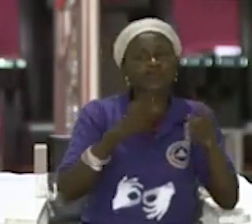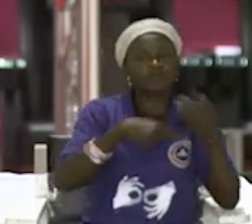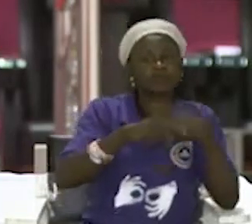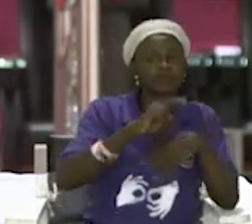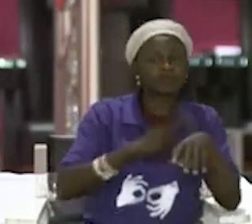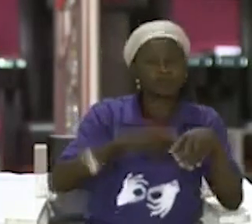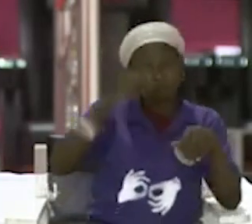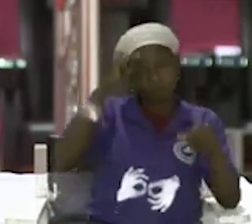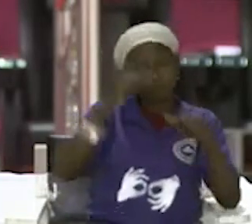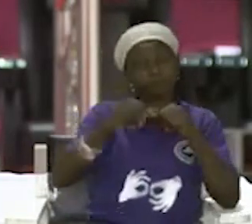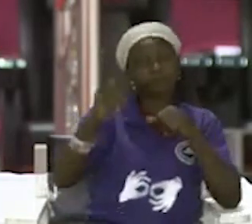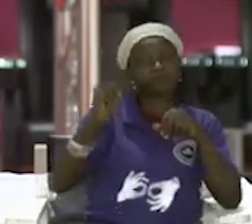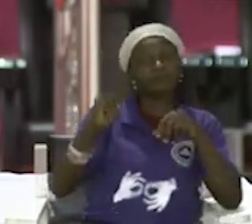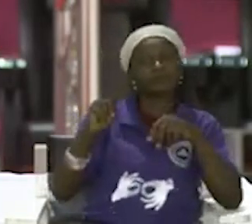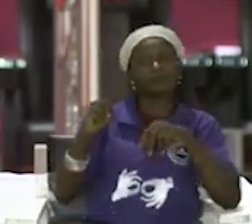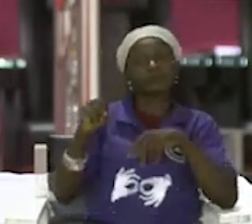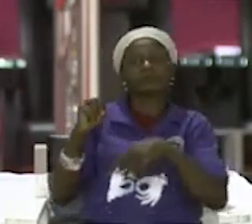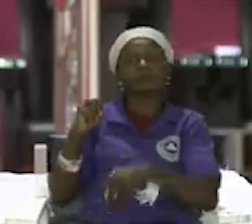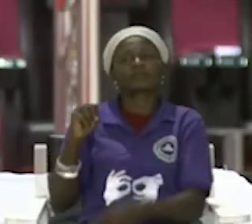him.